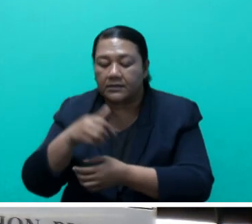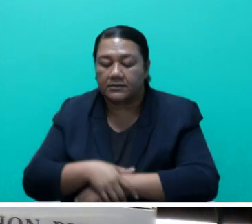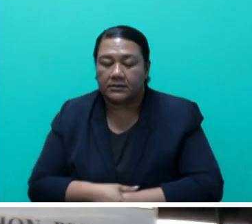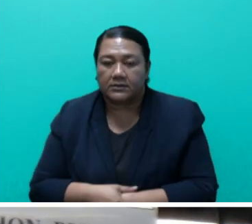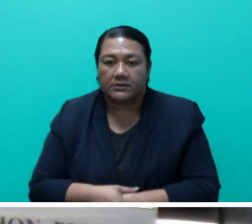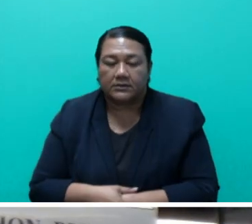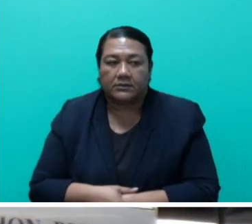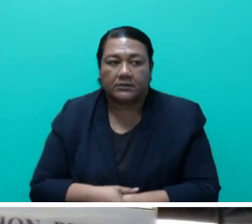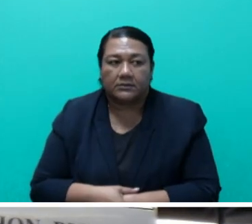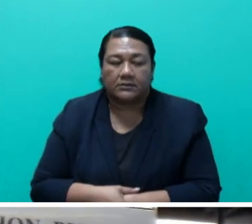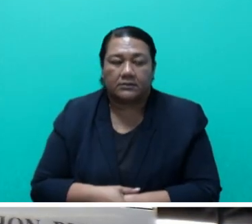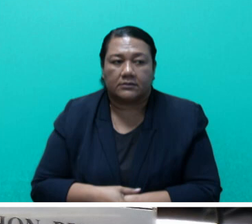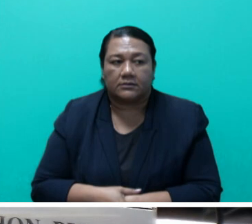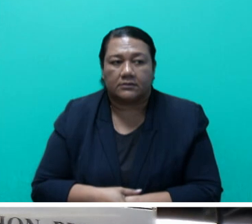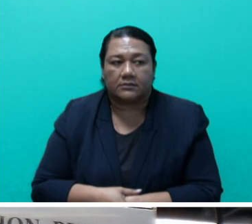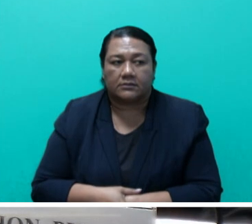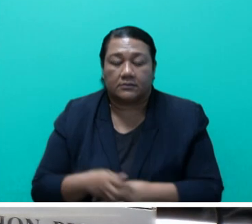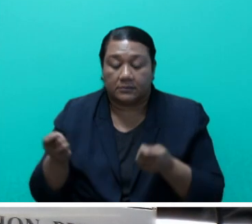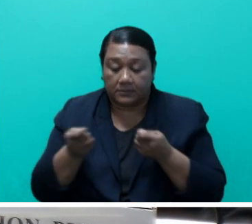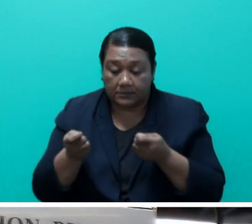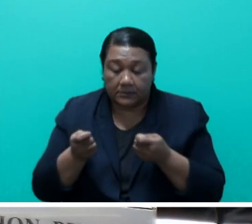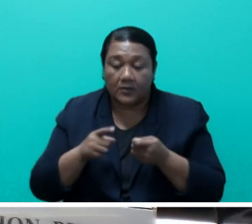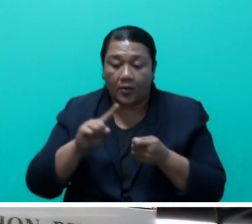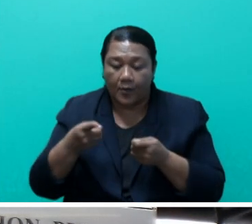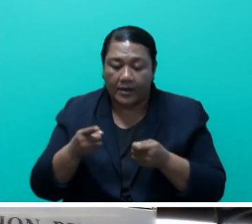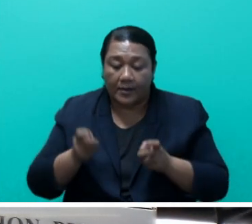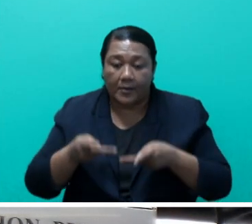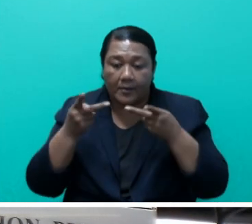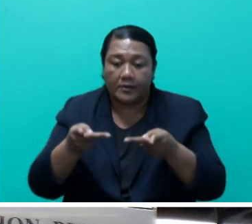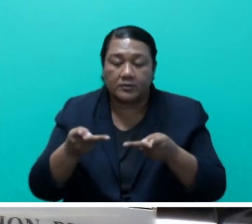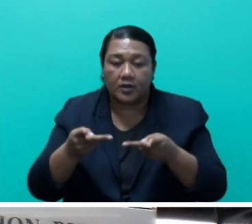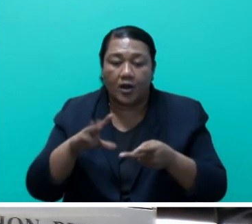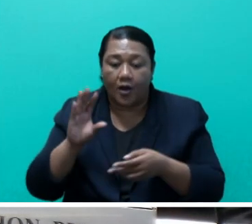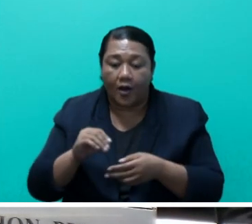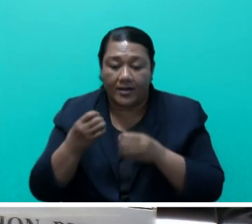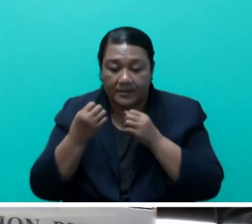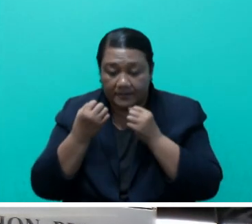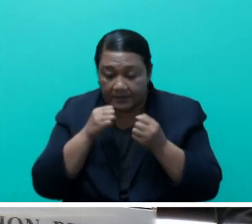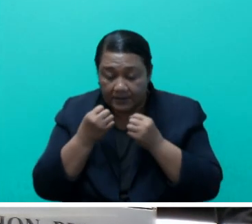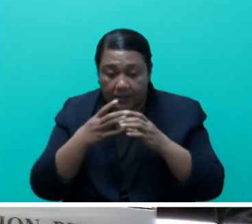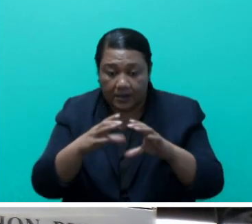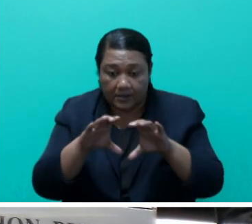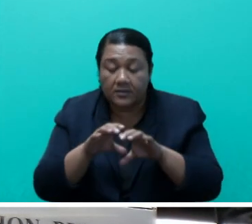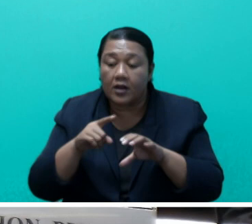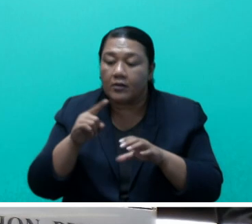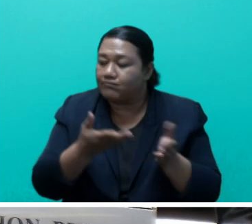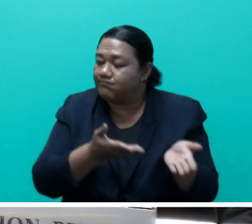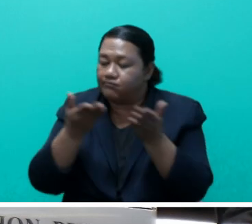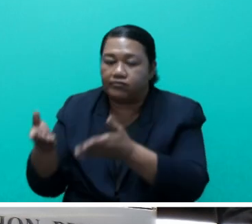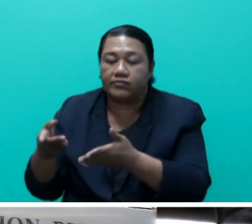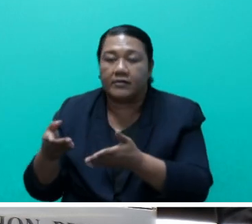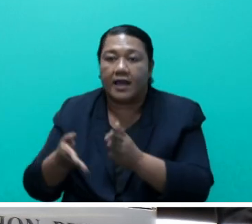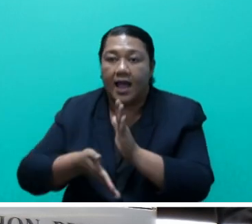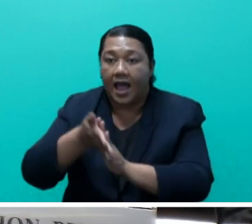in 2023 with the submission of a proposal by the Sugarcane Growers Council to the Indian High Commission, which was